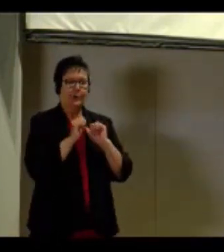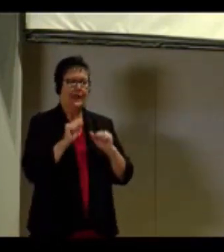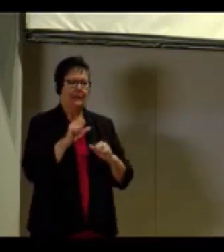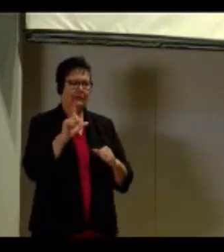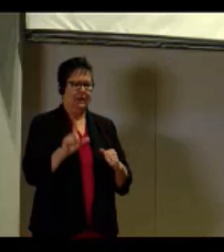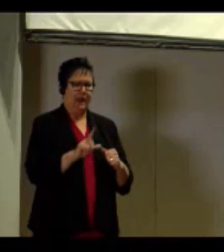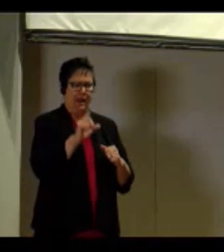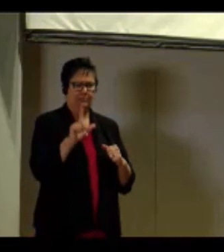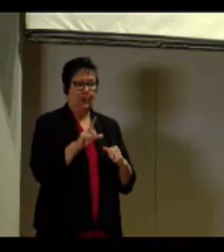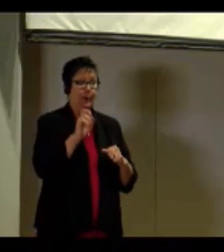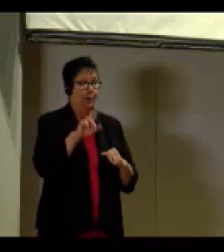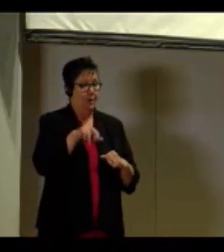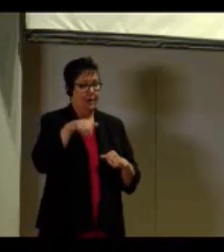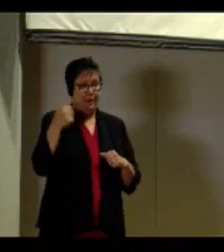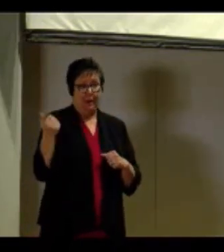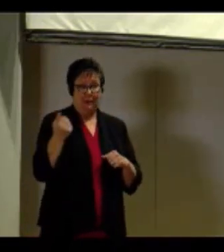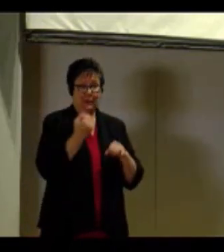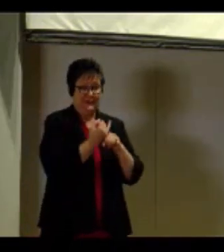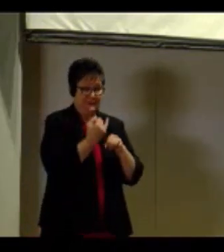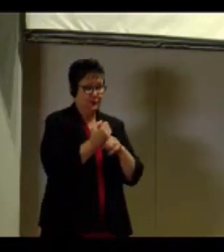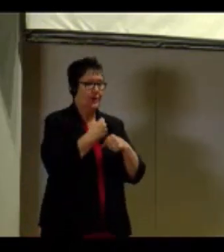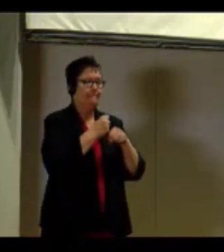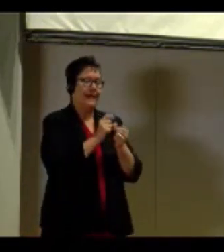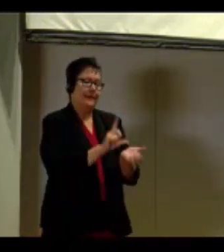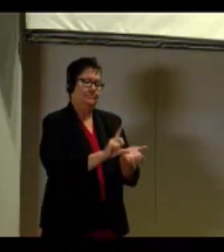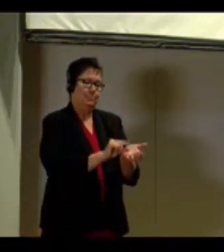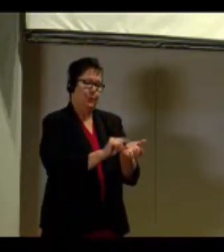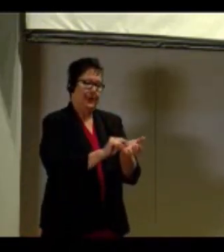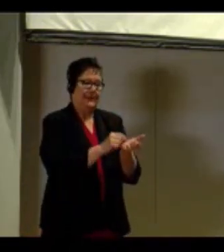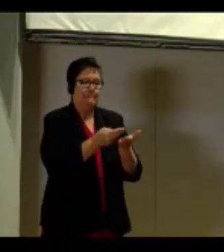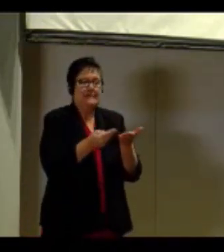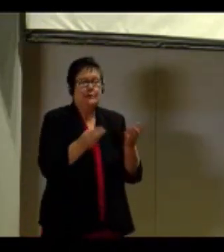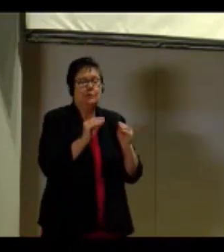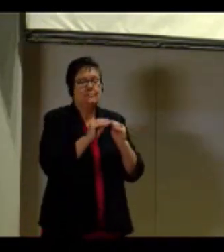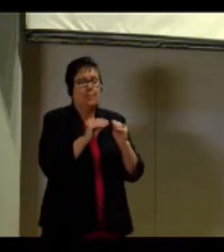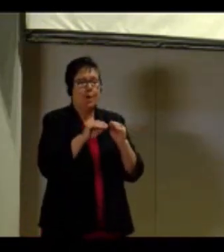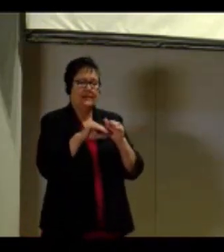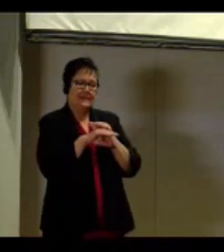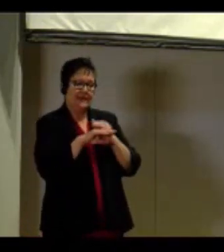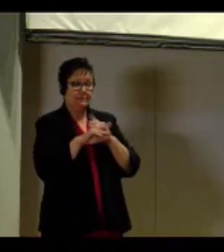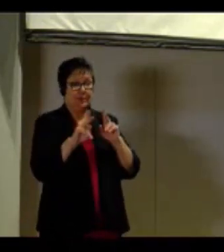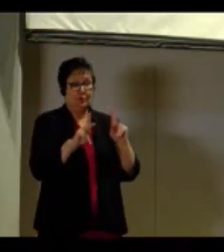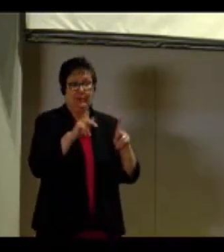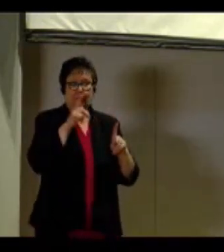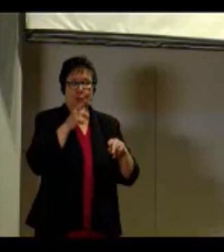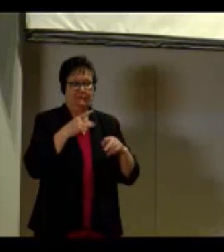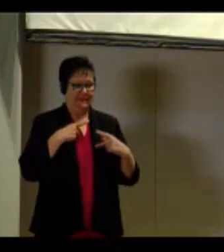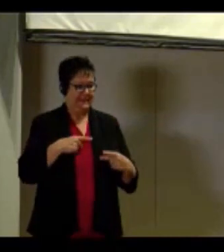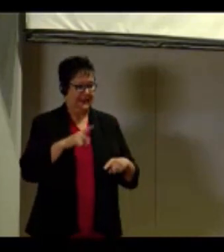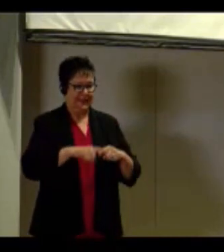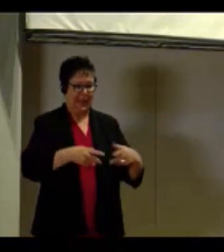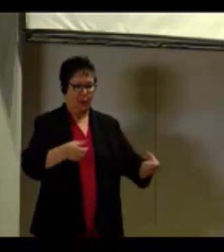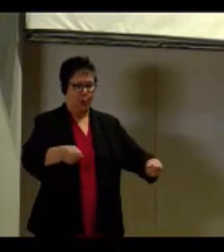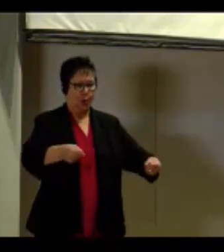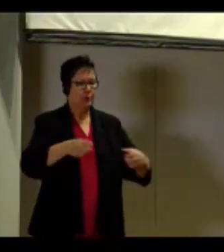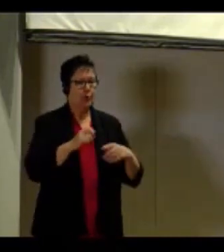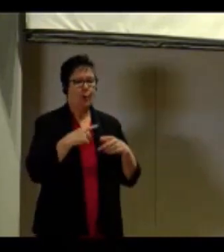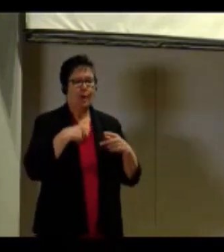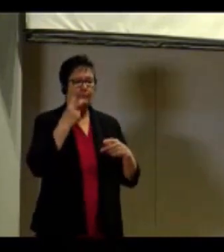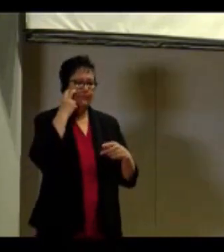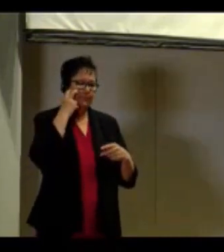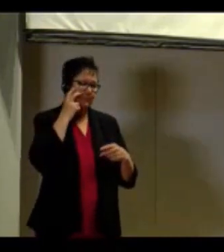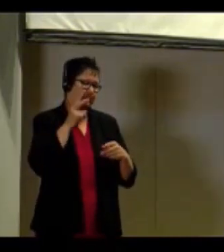libraries and other institutions can help make print materials more accessible to those who either can't physically hold a book or who can't visually see a